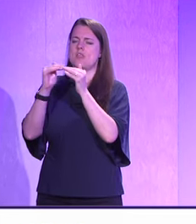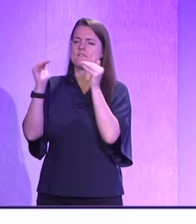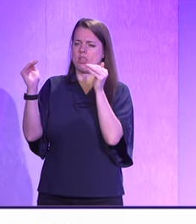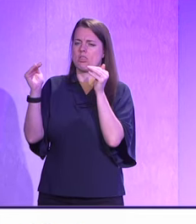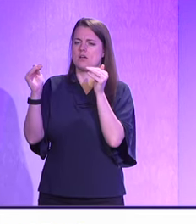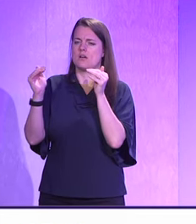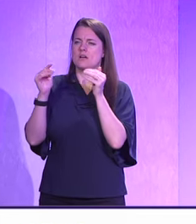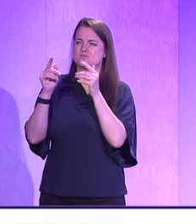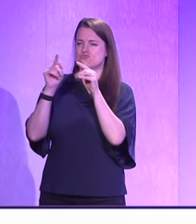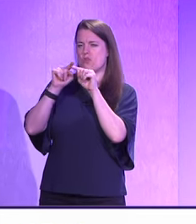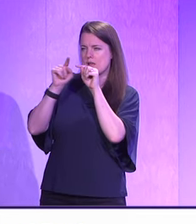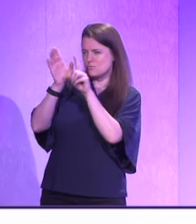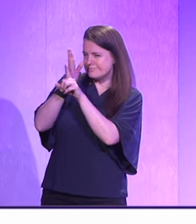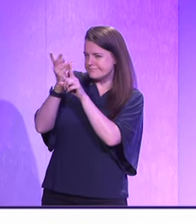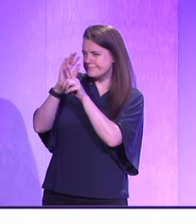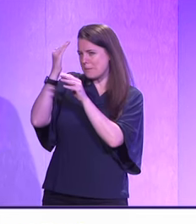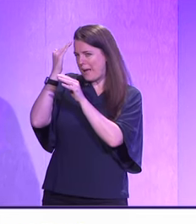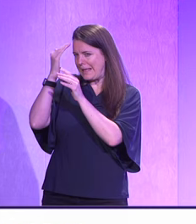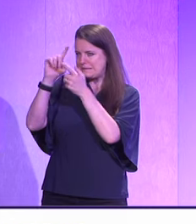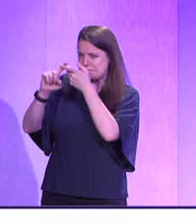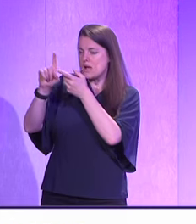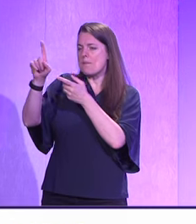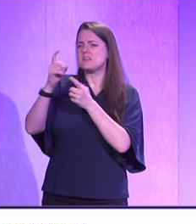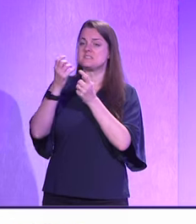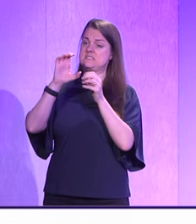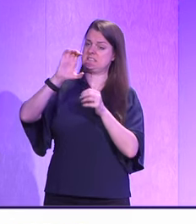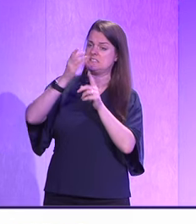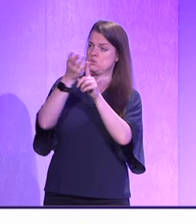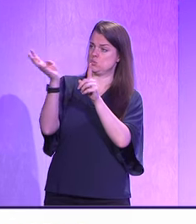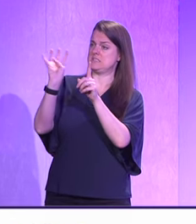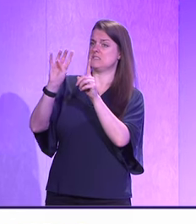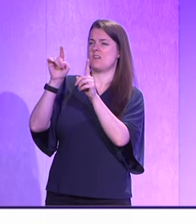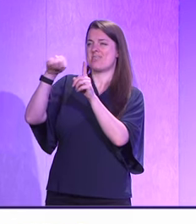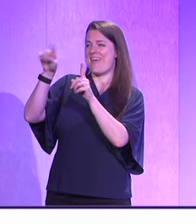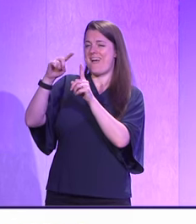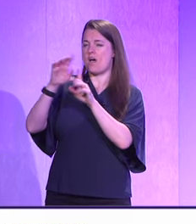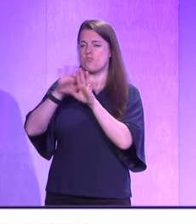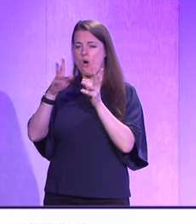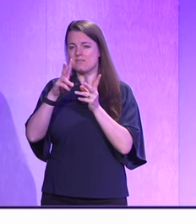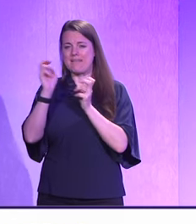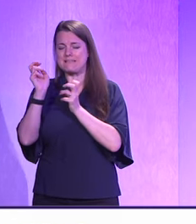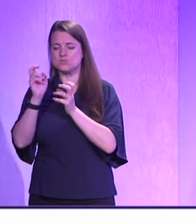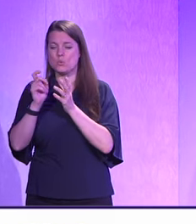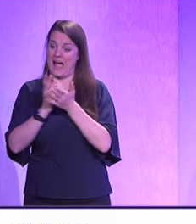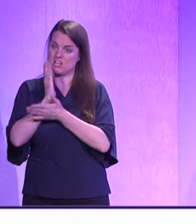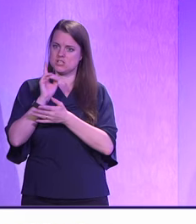shift mindsets there. But often the C-suite concerns are ignored. We're not listening to what execs actually need.